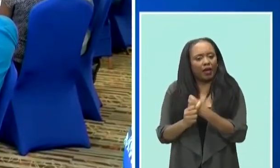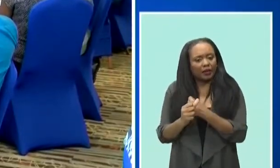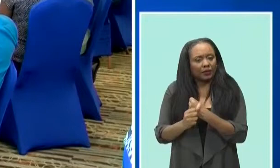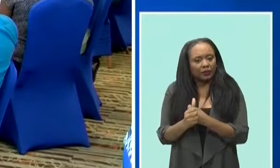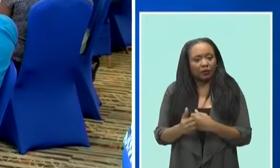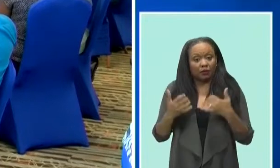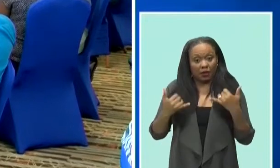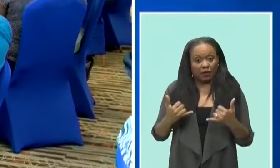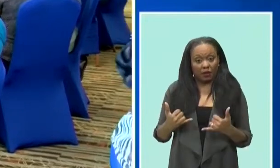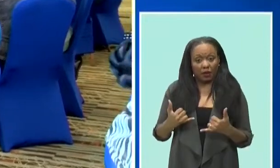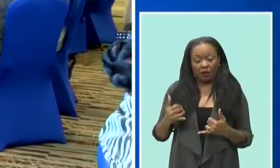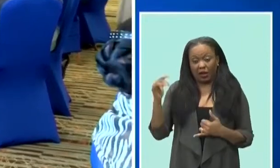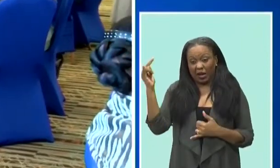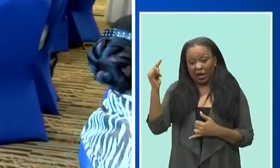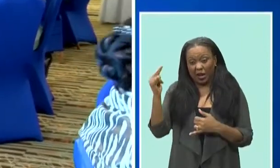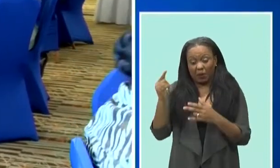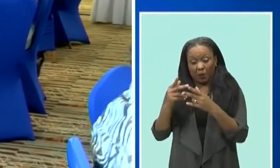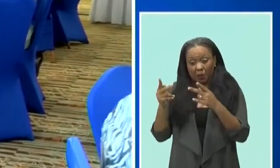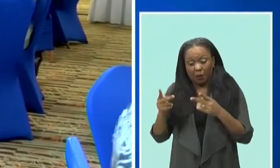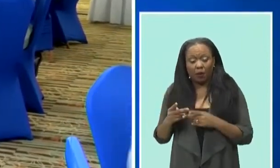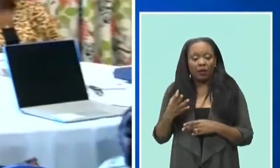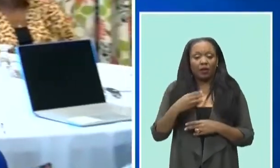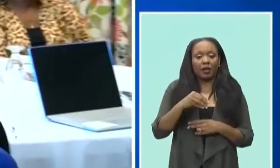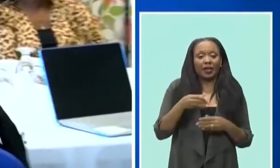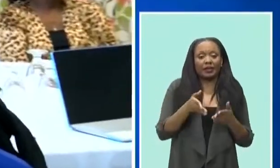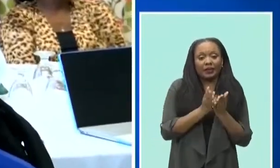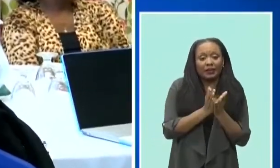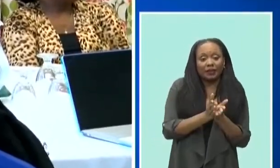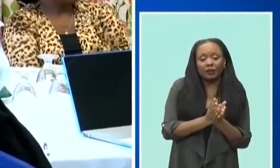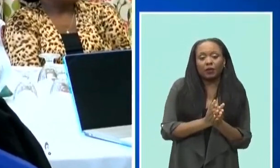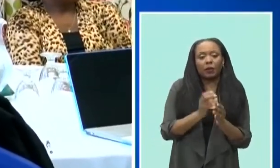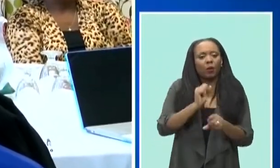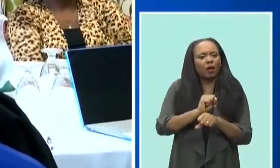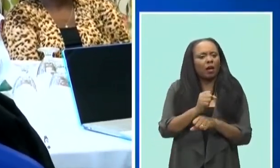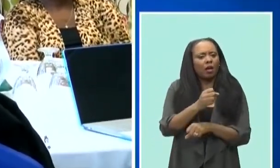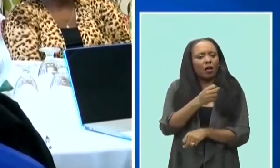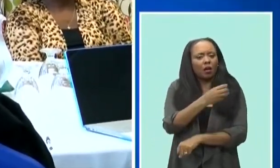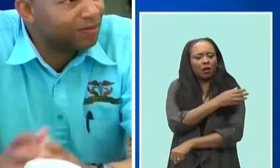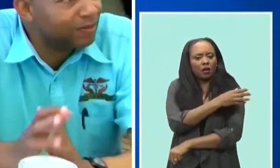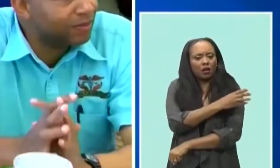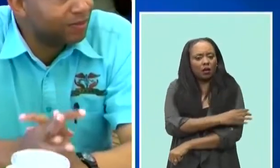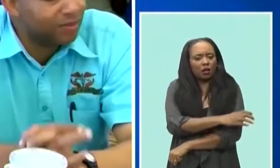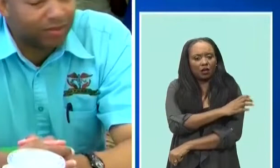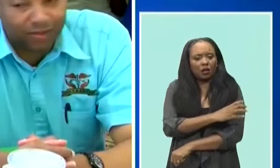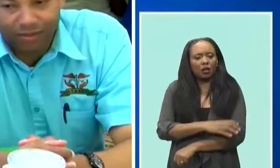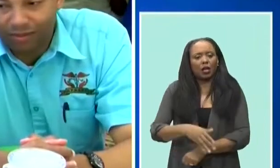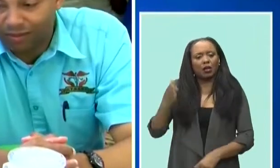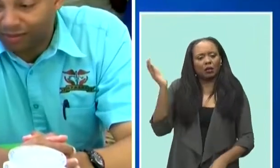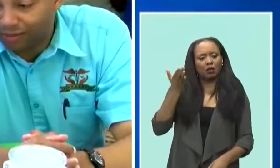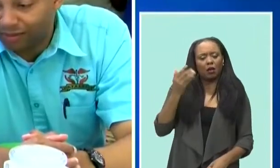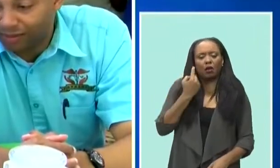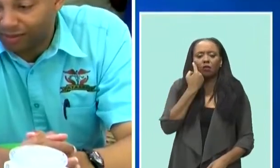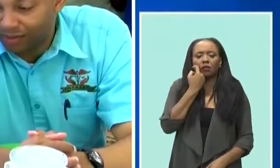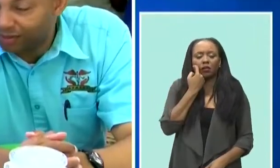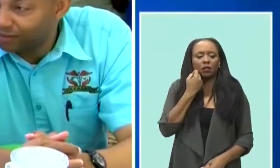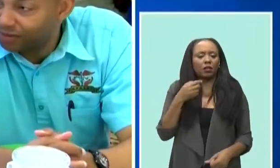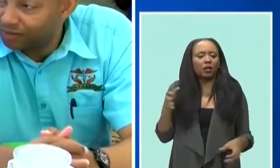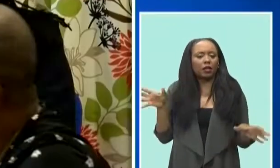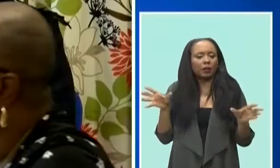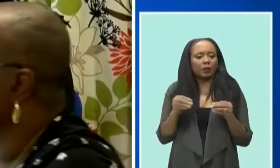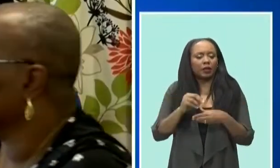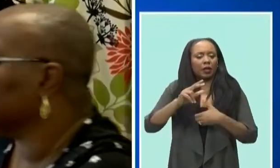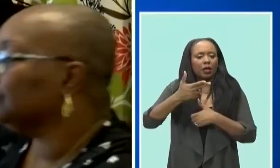health personnel also work at polyclinics. He shared his views on the sidelines of a port health seminar held at the Radisson